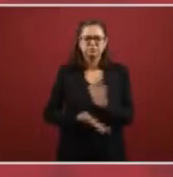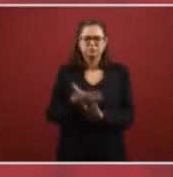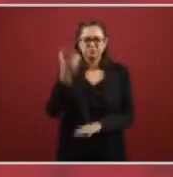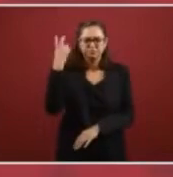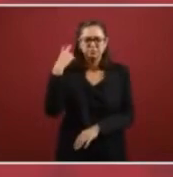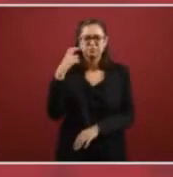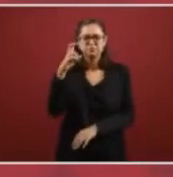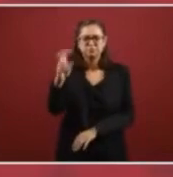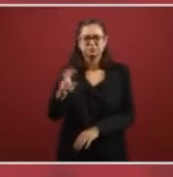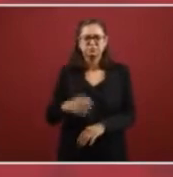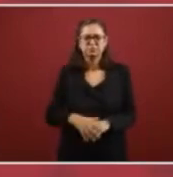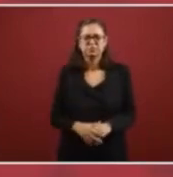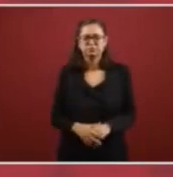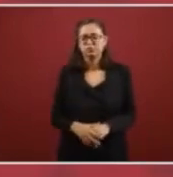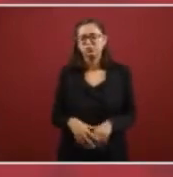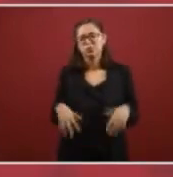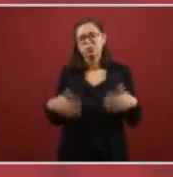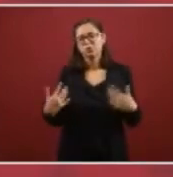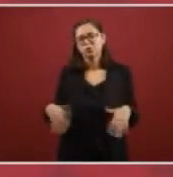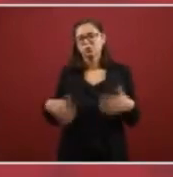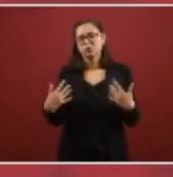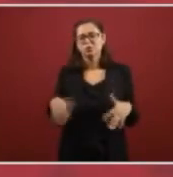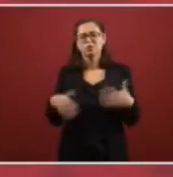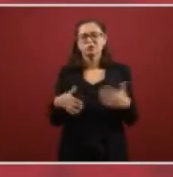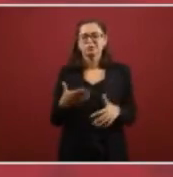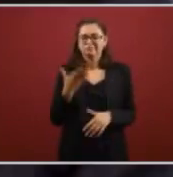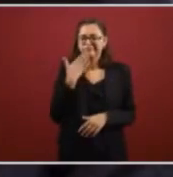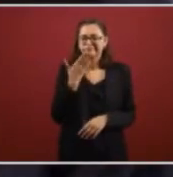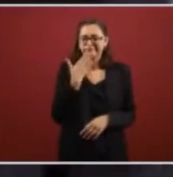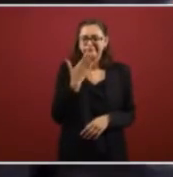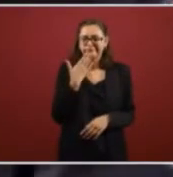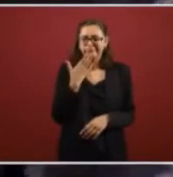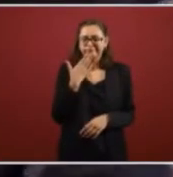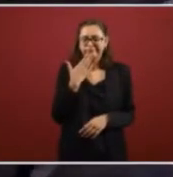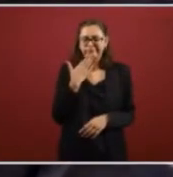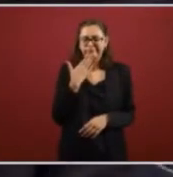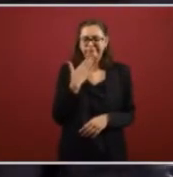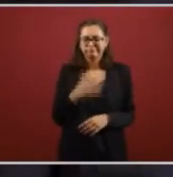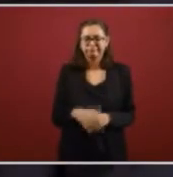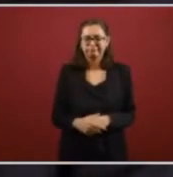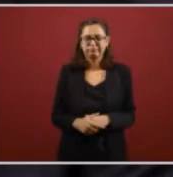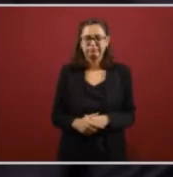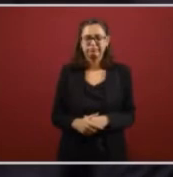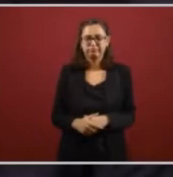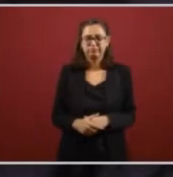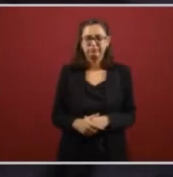for that trip. I celebrate it a lot,